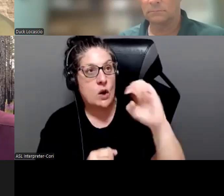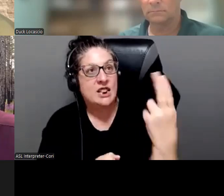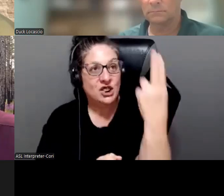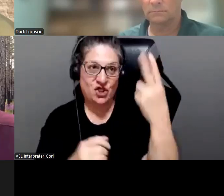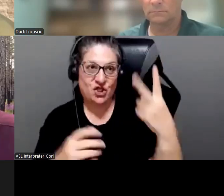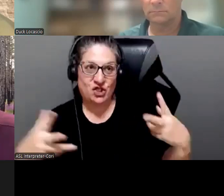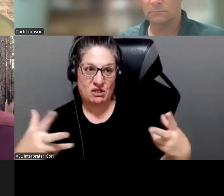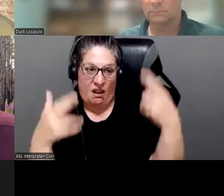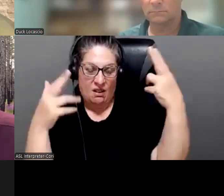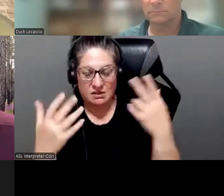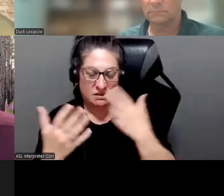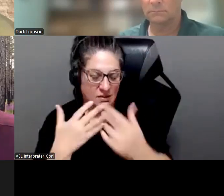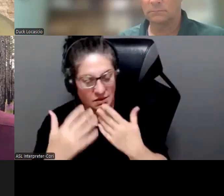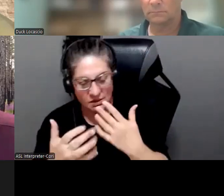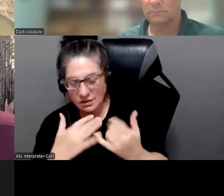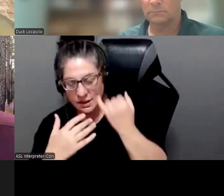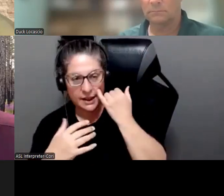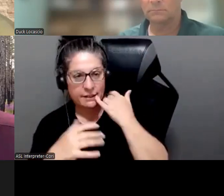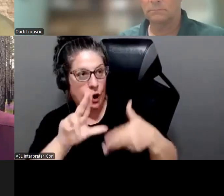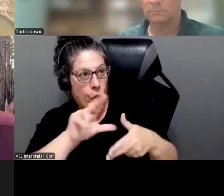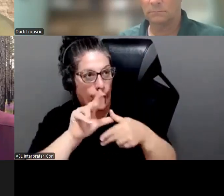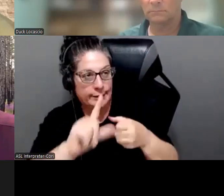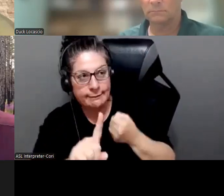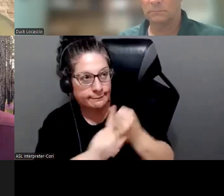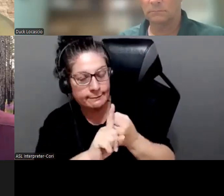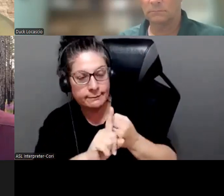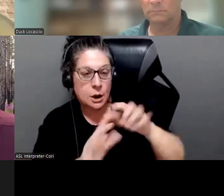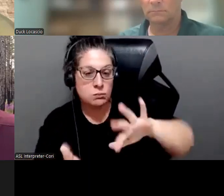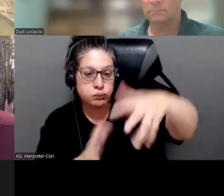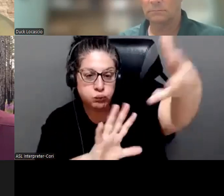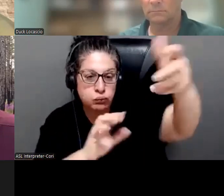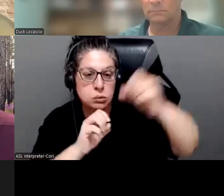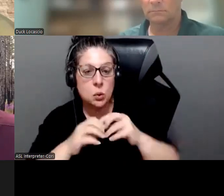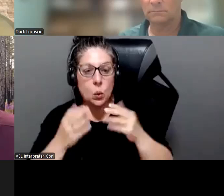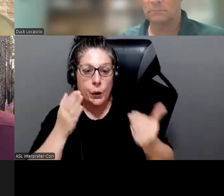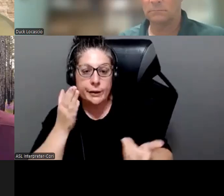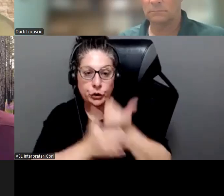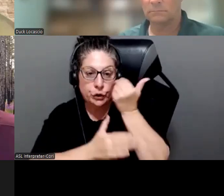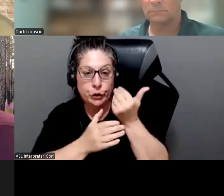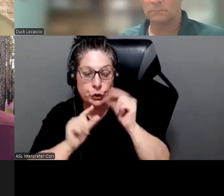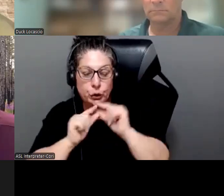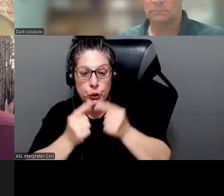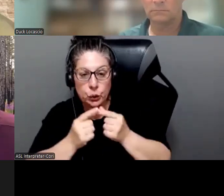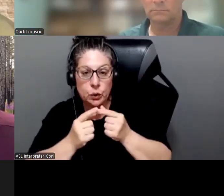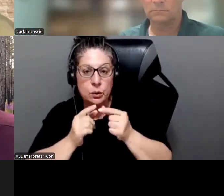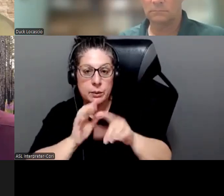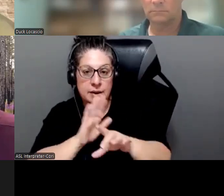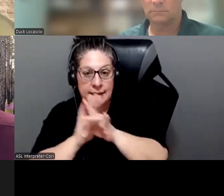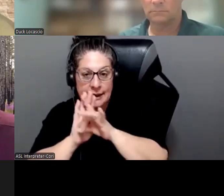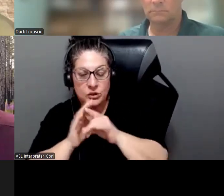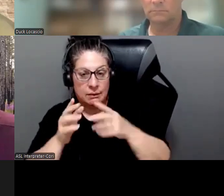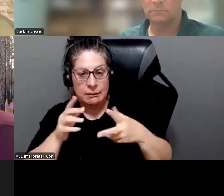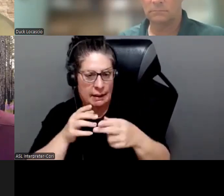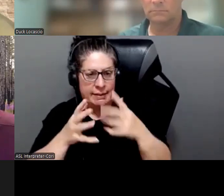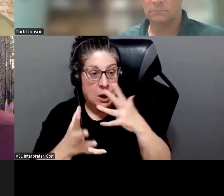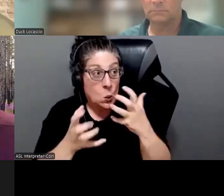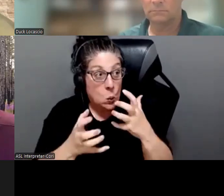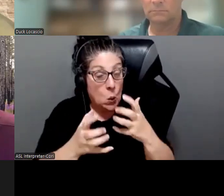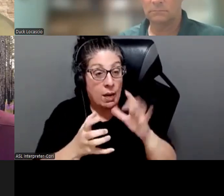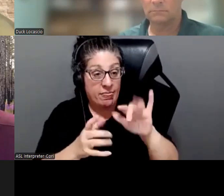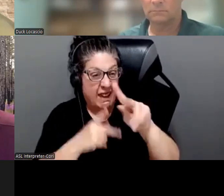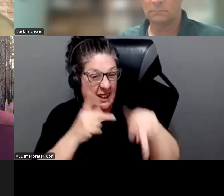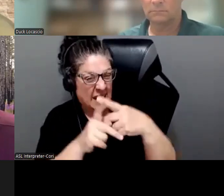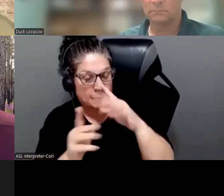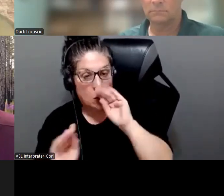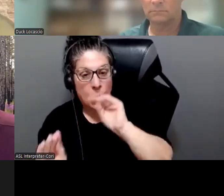cut, whether that's a hurricane blowdown or a brand new group selection cut. they're looking for that habitat type that